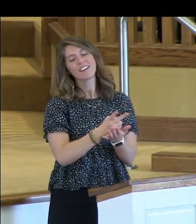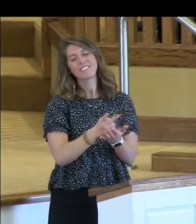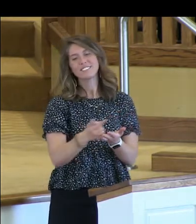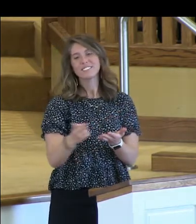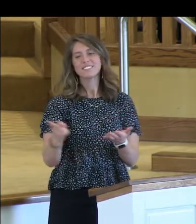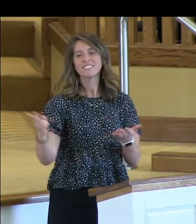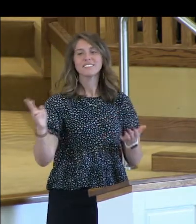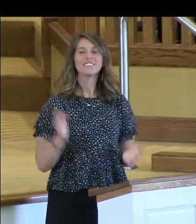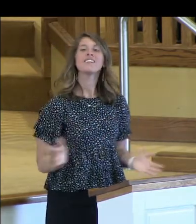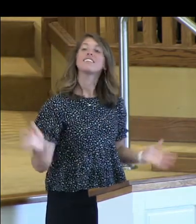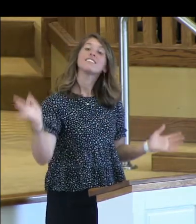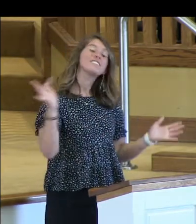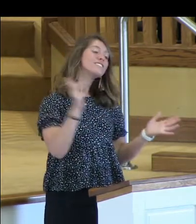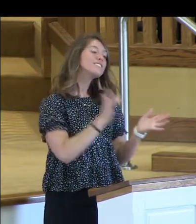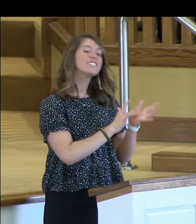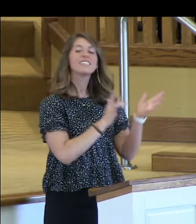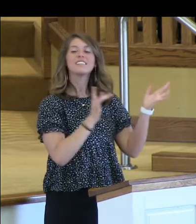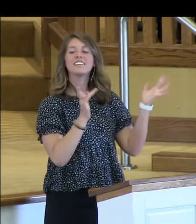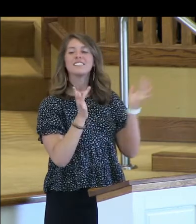fails.